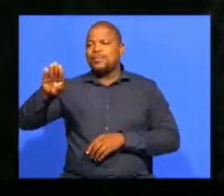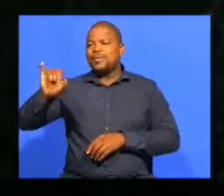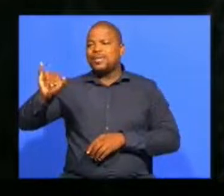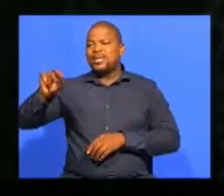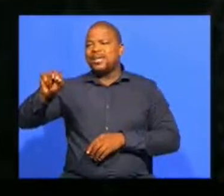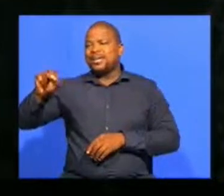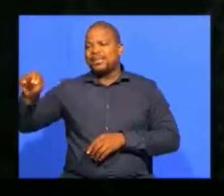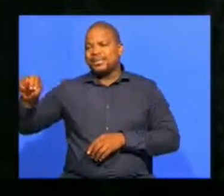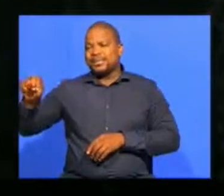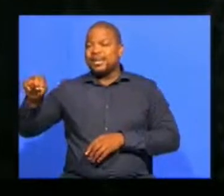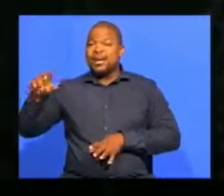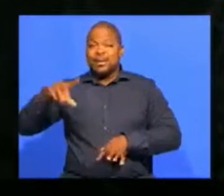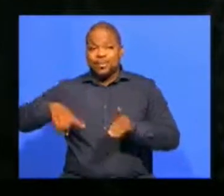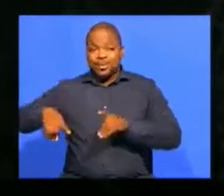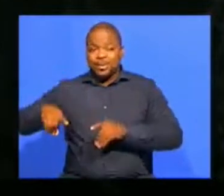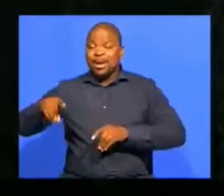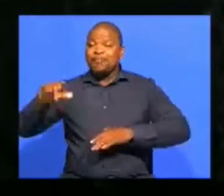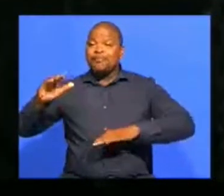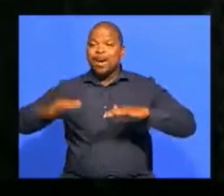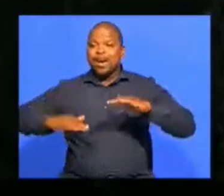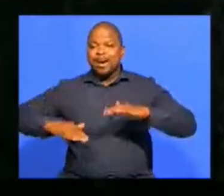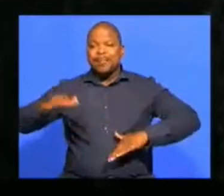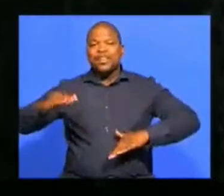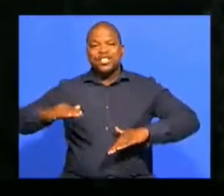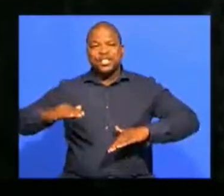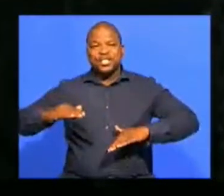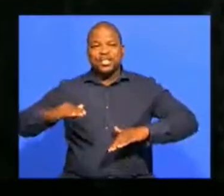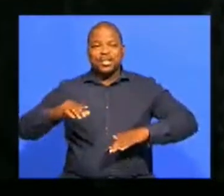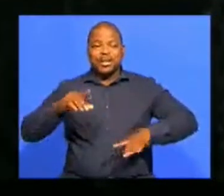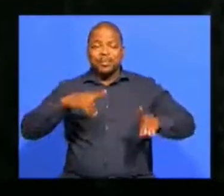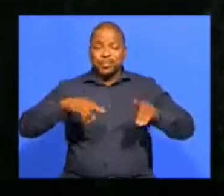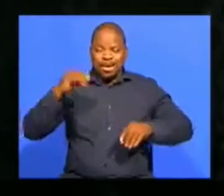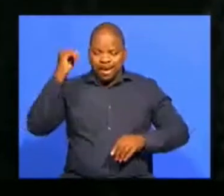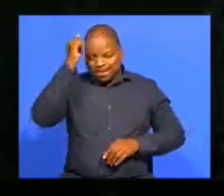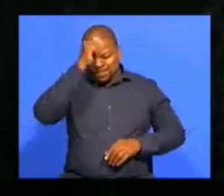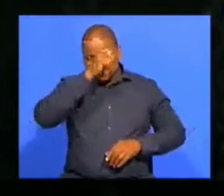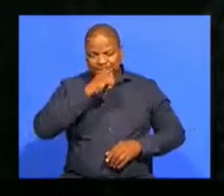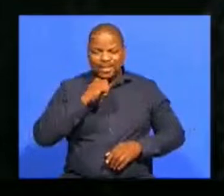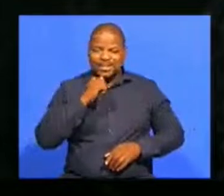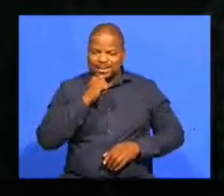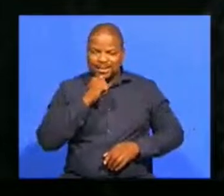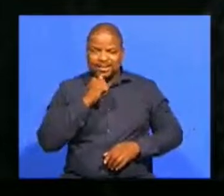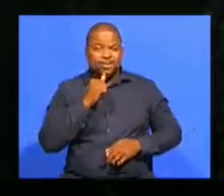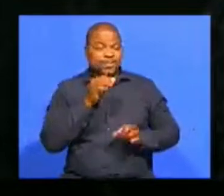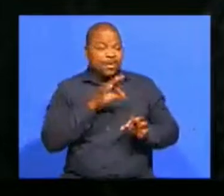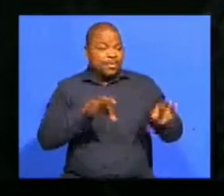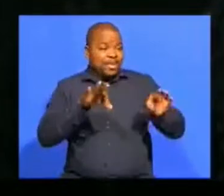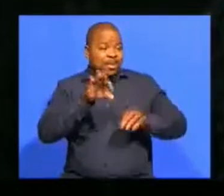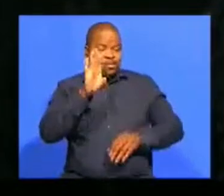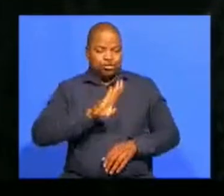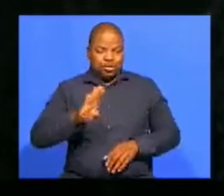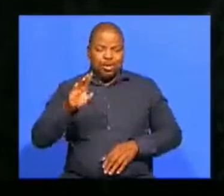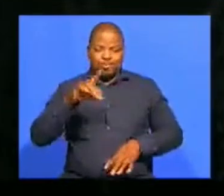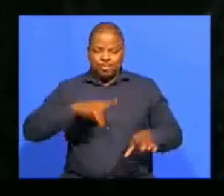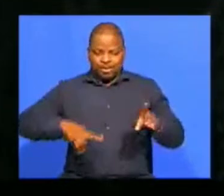more specifically the people of Bahamas, the people of Africa, and more specifically the people of